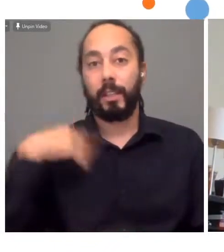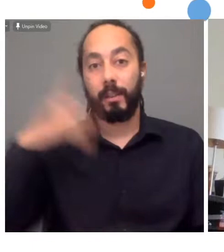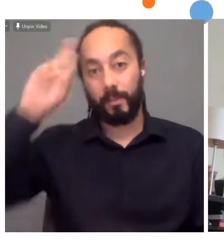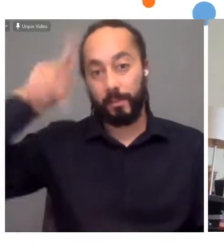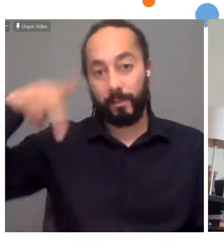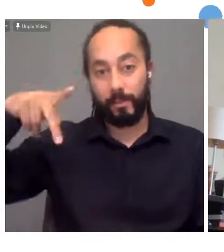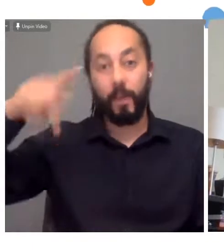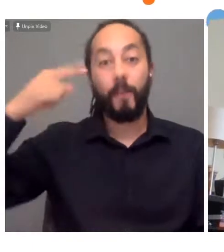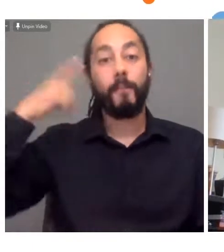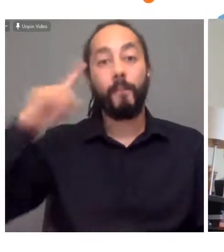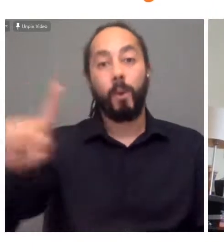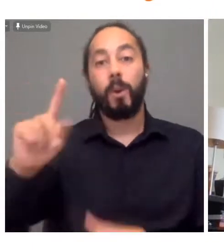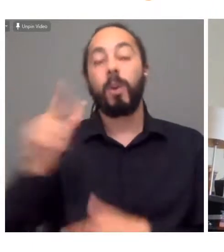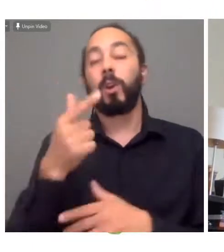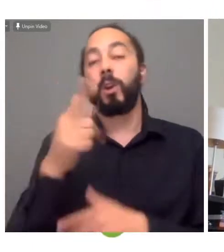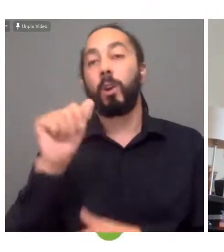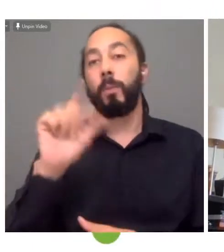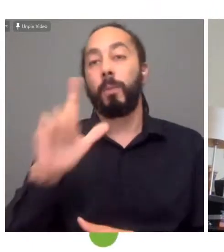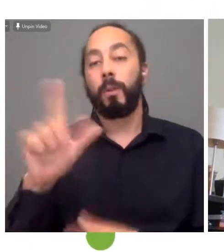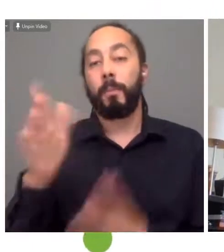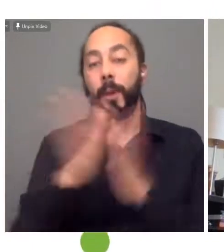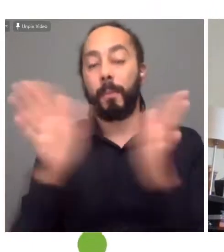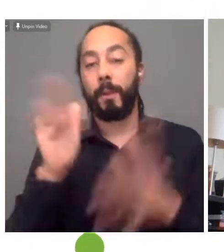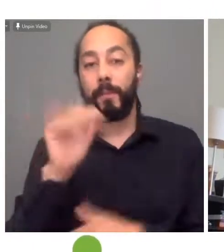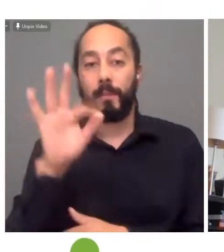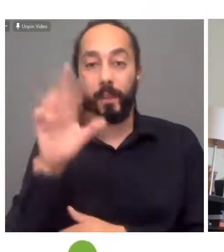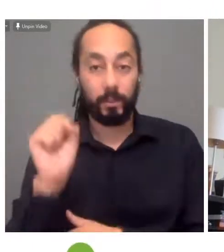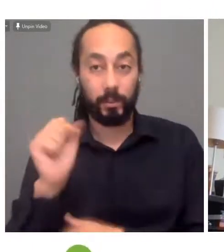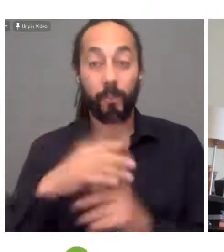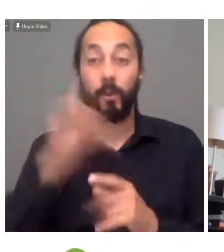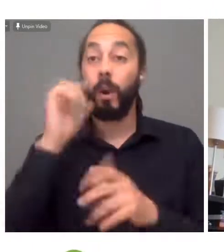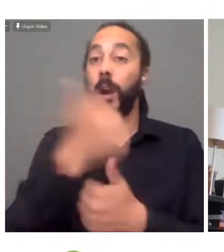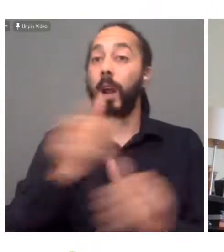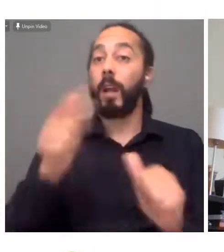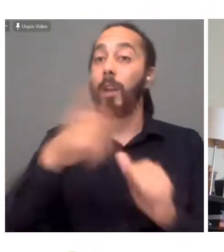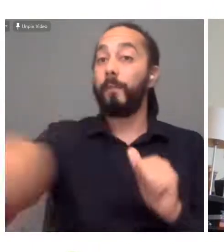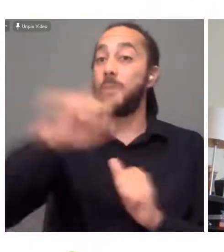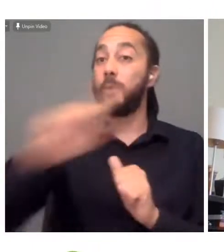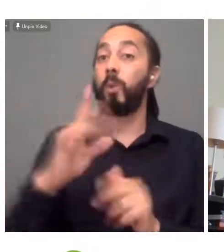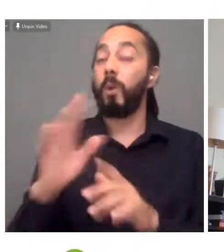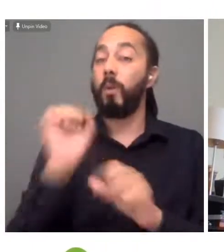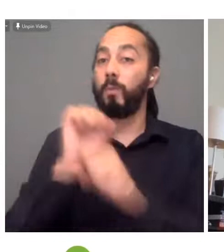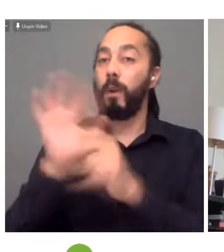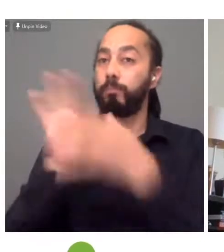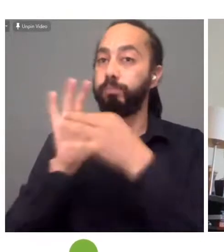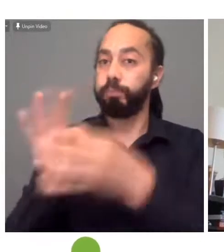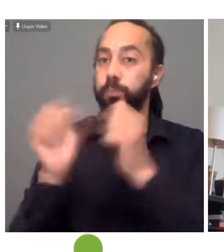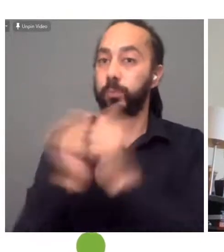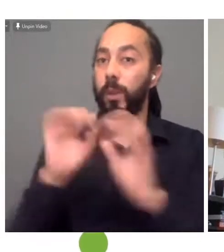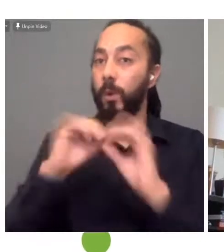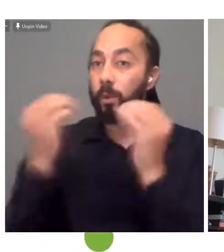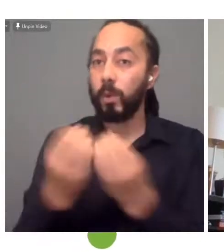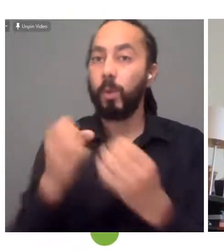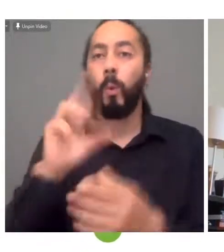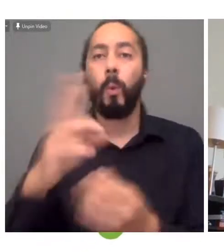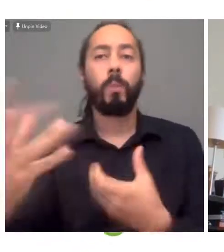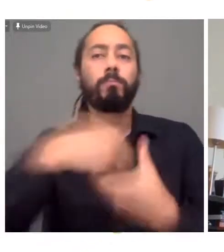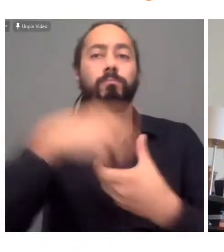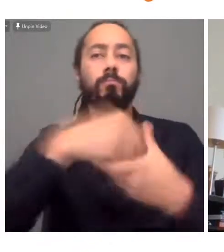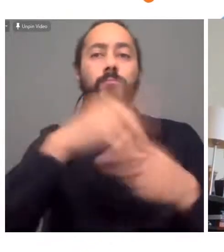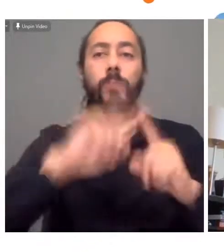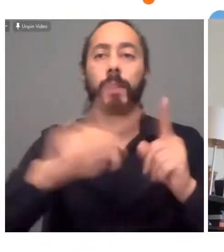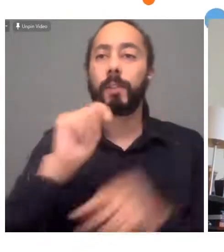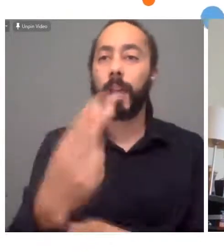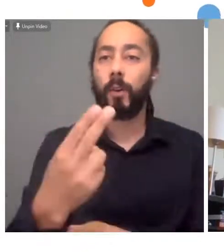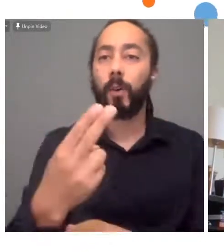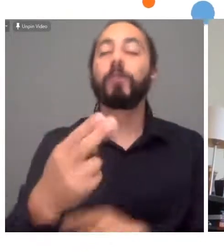Affairs. For many of you that do, through our direct work with your organizations or participation in many town halls and forums that we've been part of,